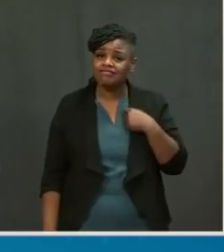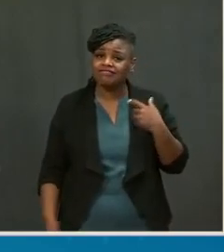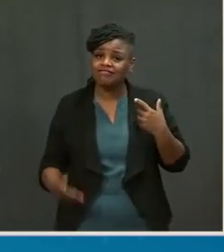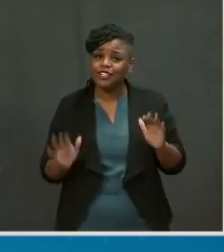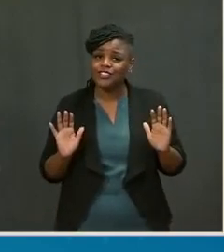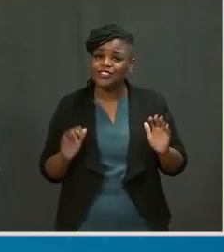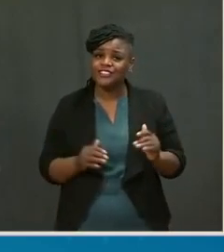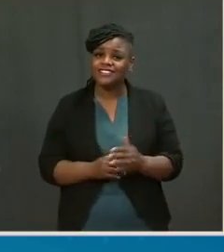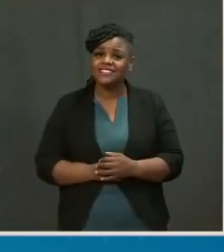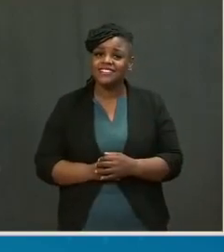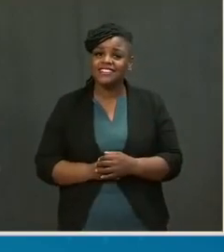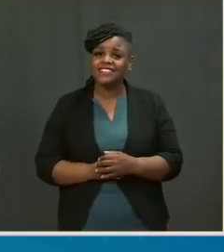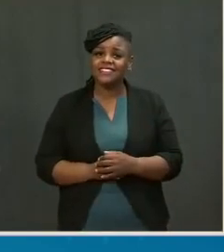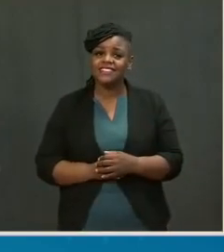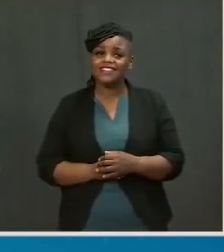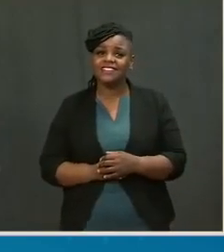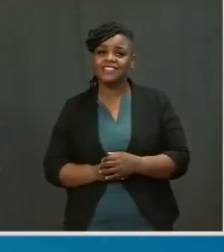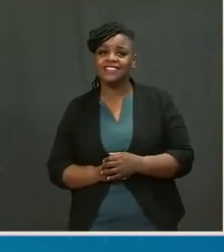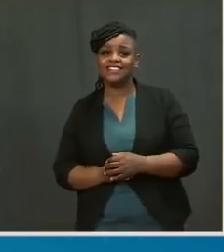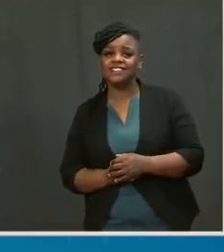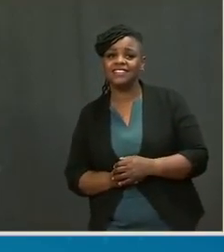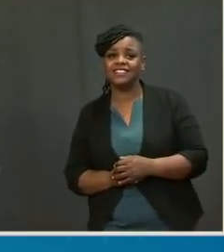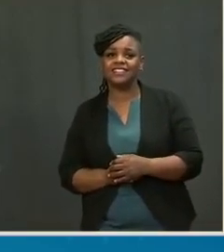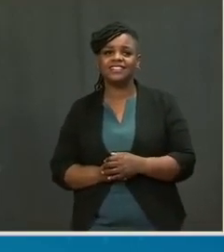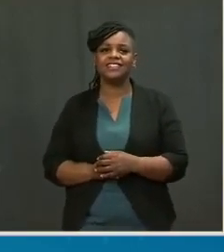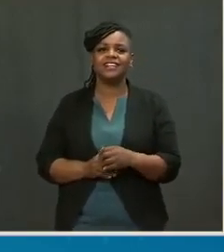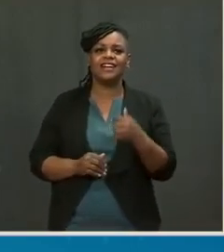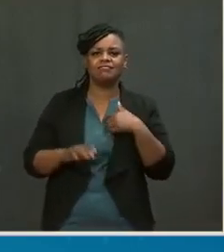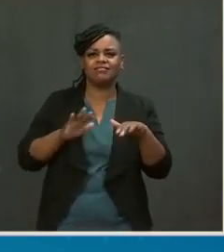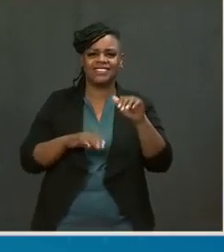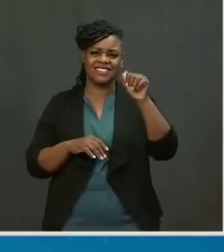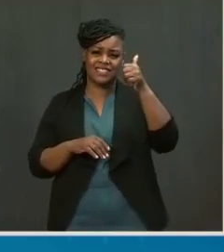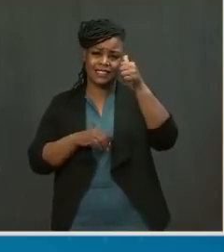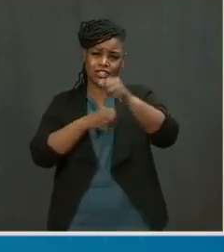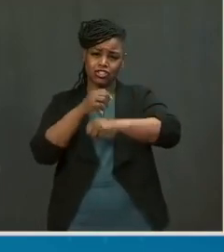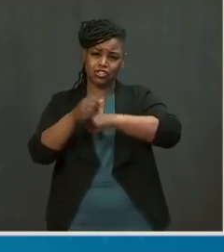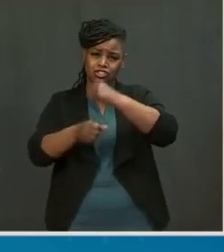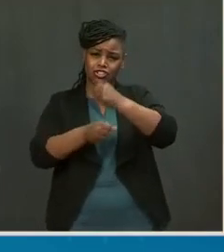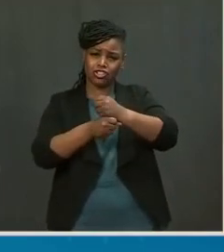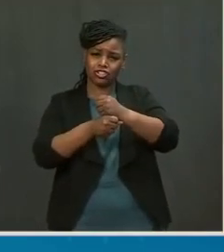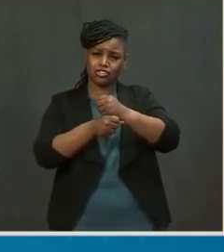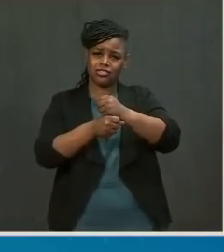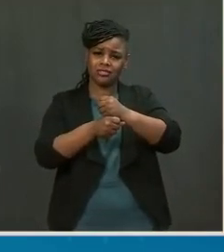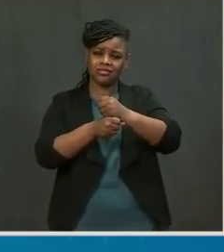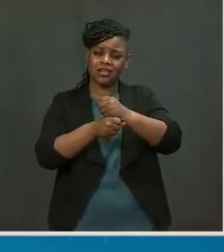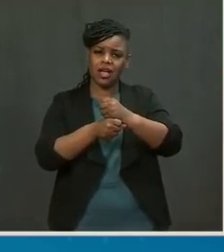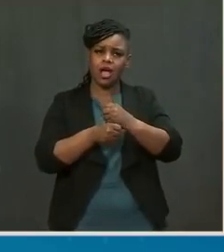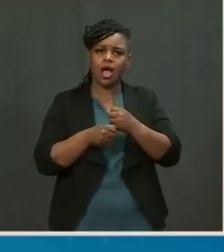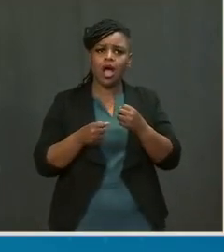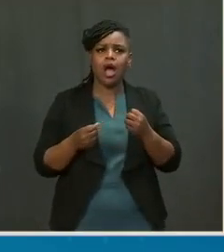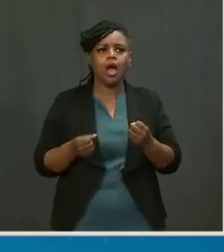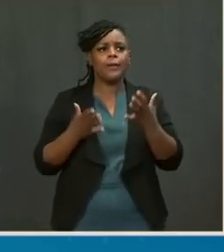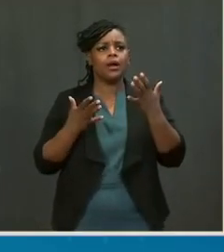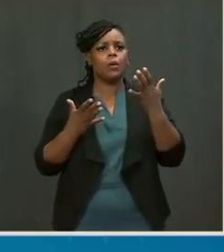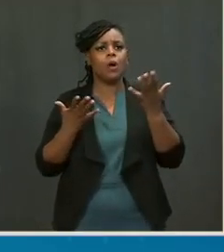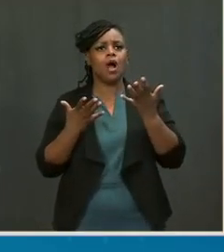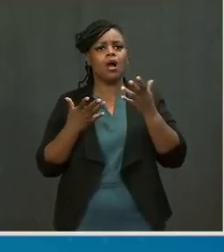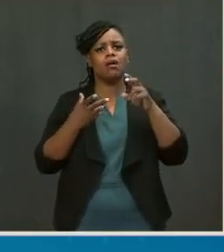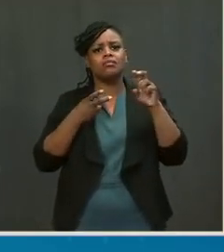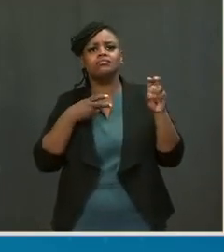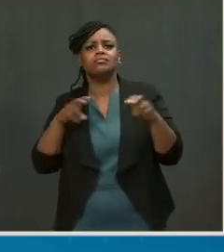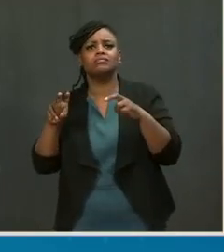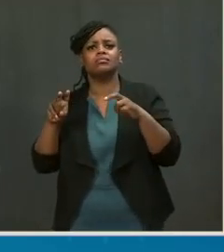After gaining a decade of experience, I wanted to move into a position where I felt like I could have more of an impact.